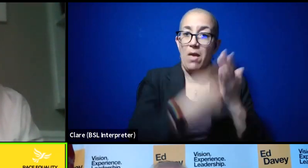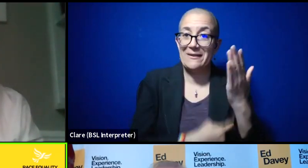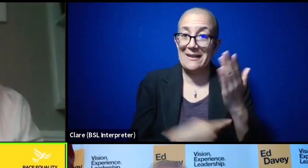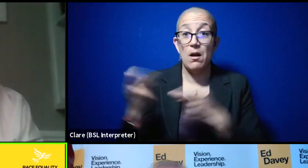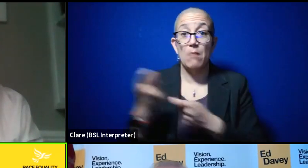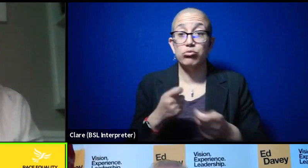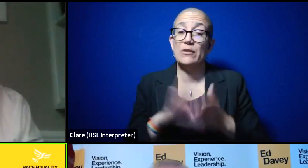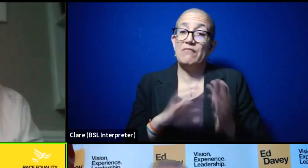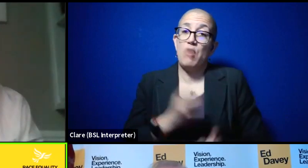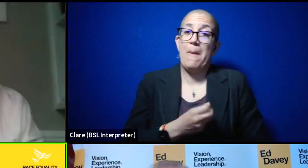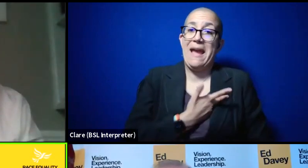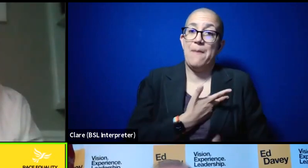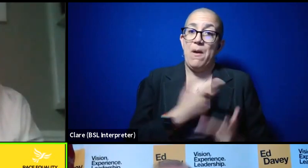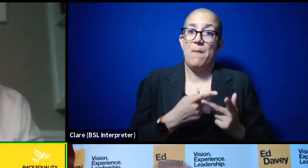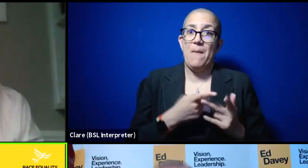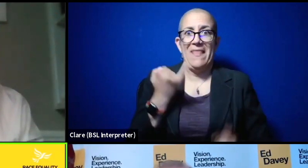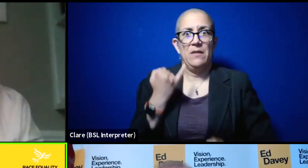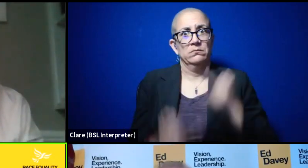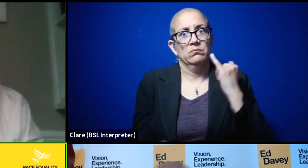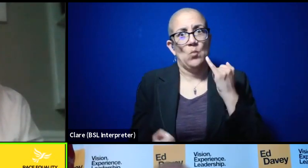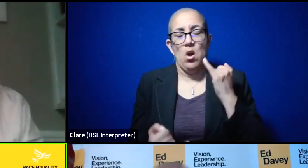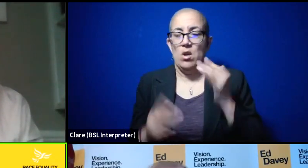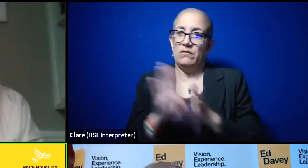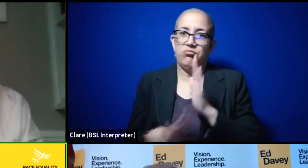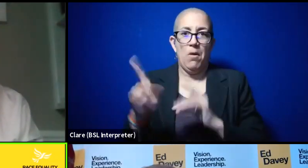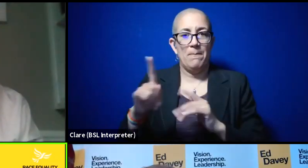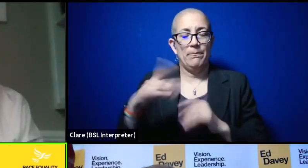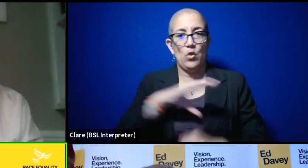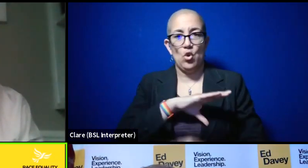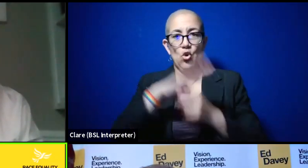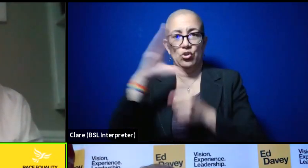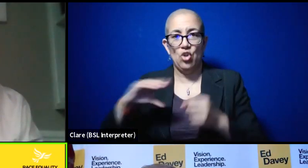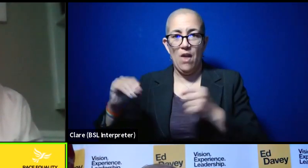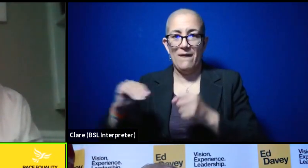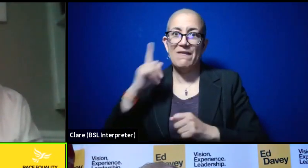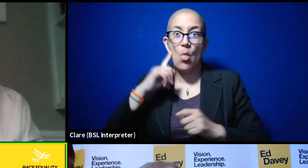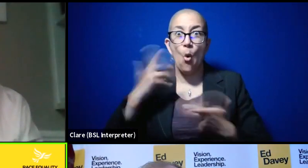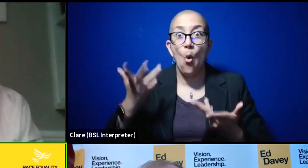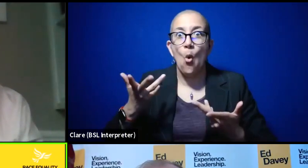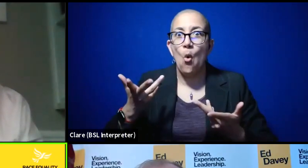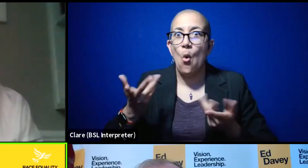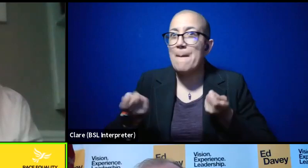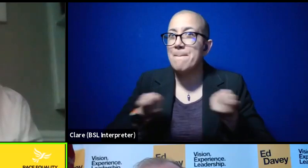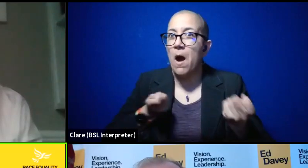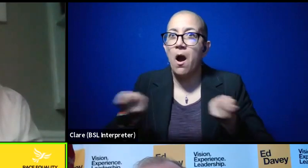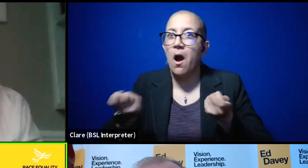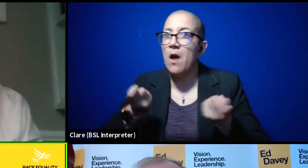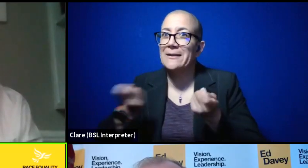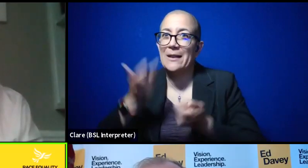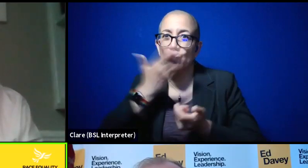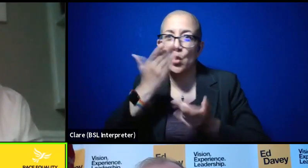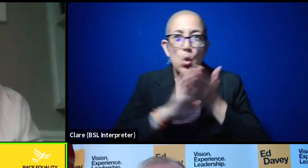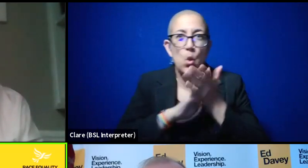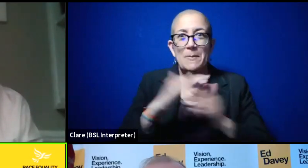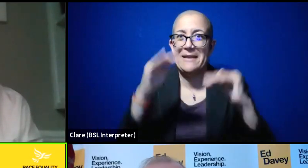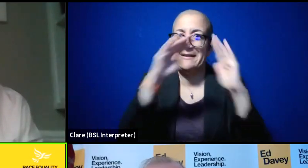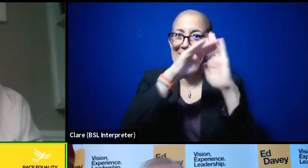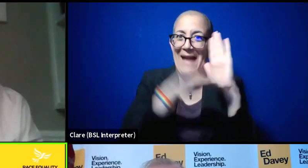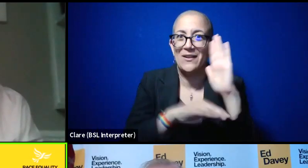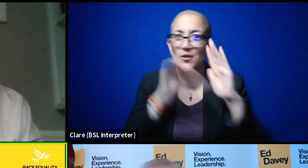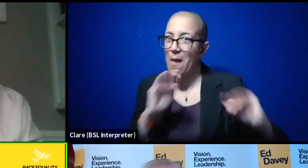then supercharged by the Conservatives, who thought that this marketization of schools was the way to drive up standards. But actually what